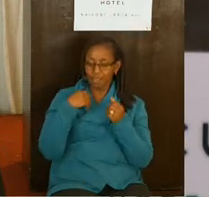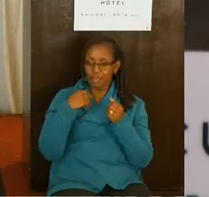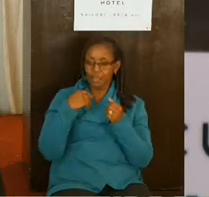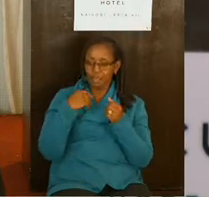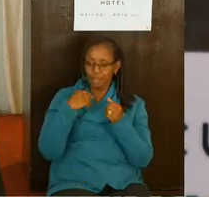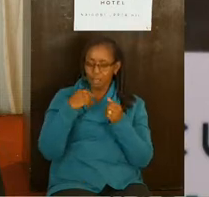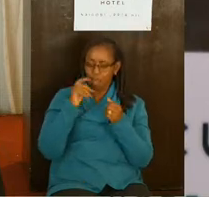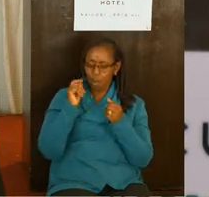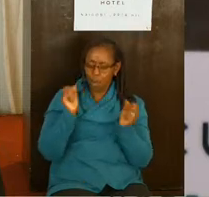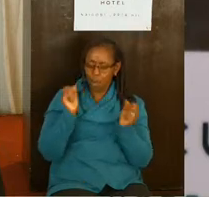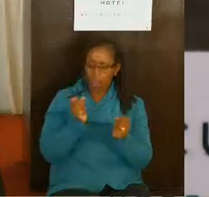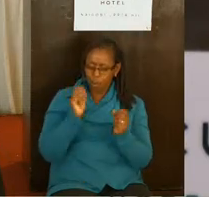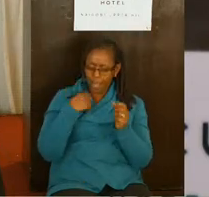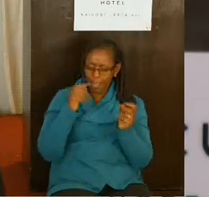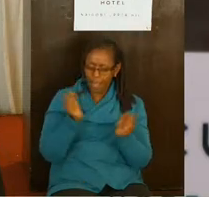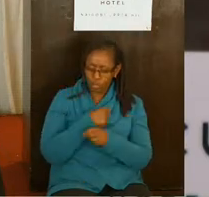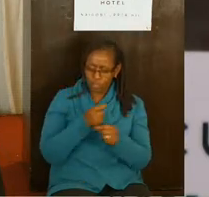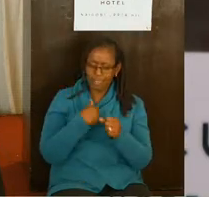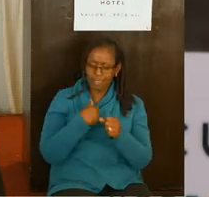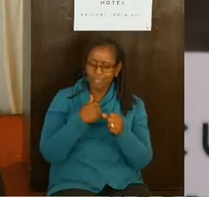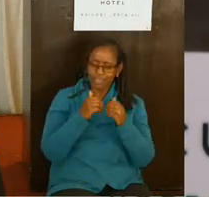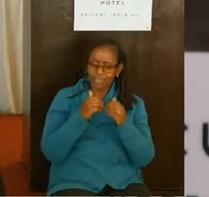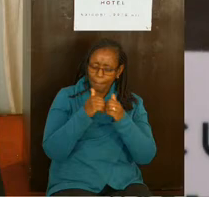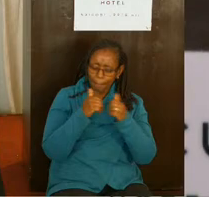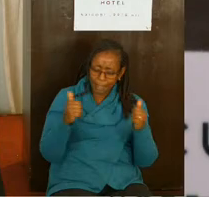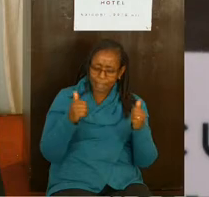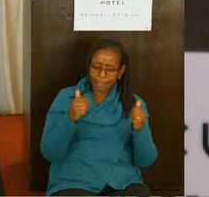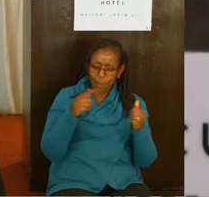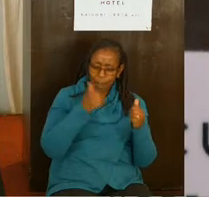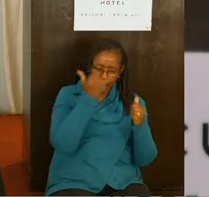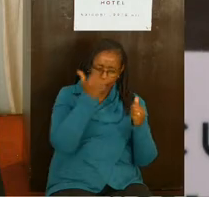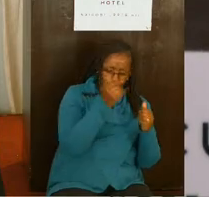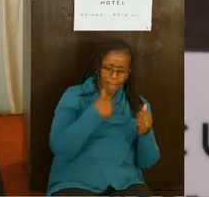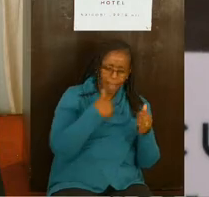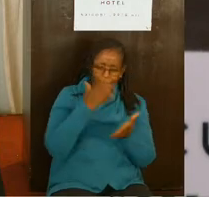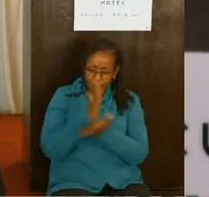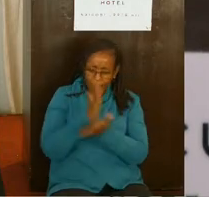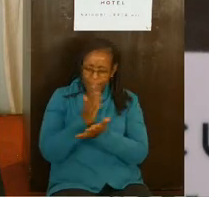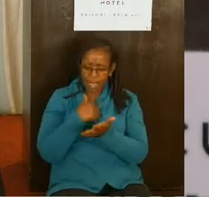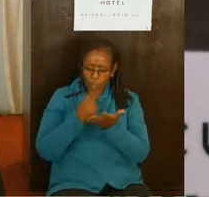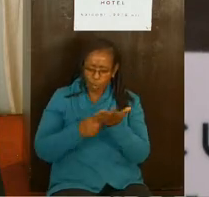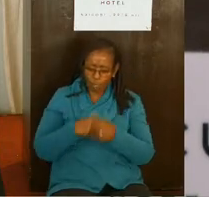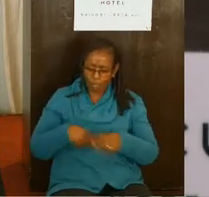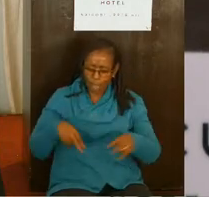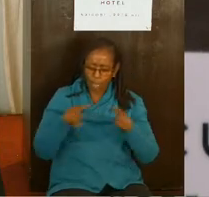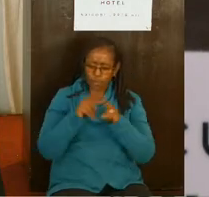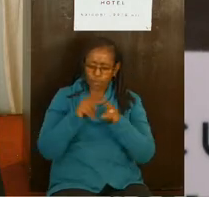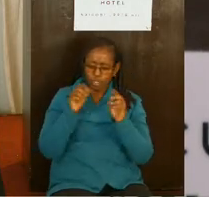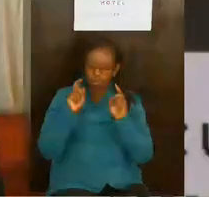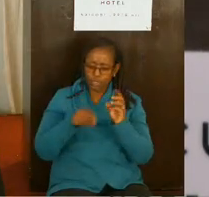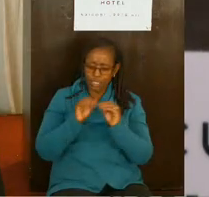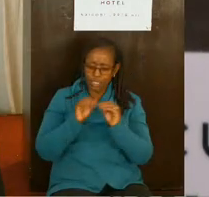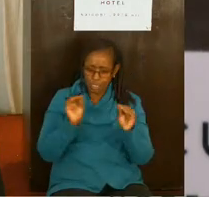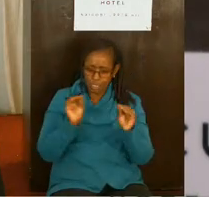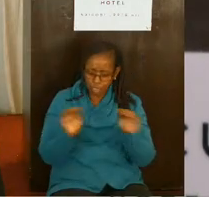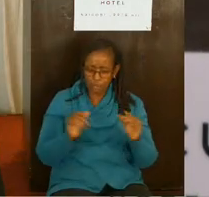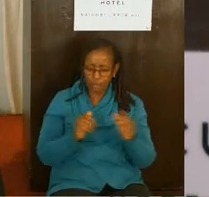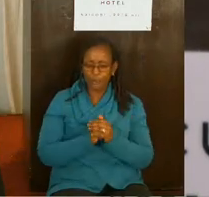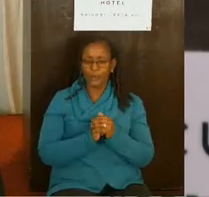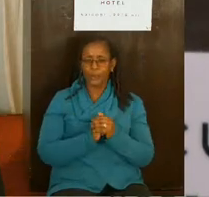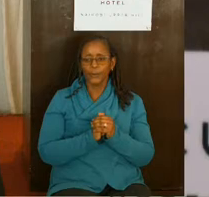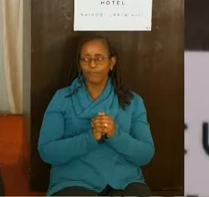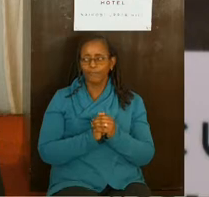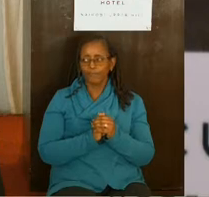ideology from the facts and what values should be so that was a good one and then we also had life skills